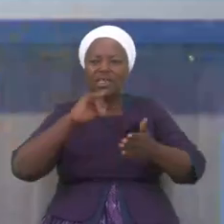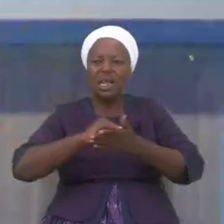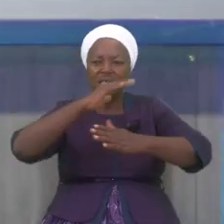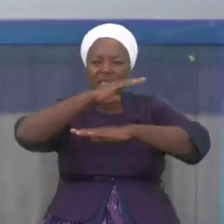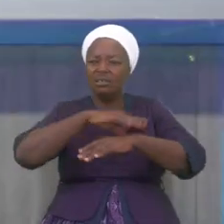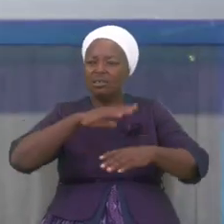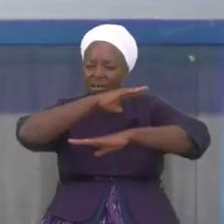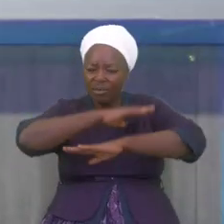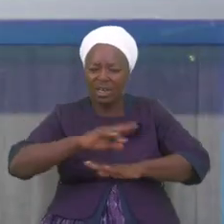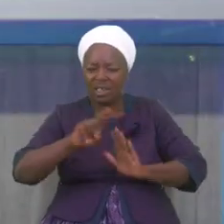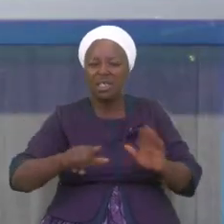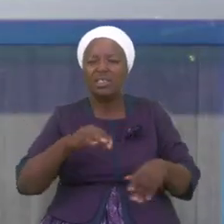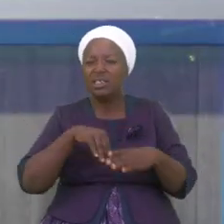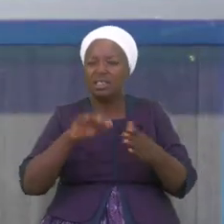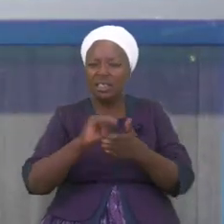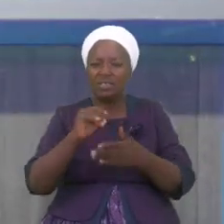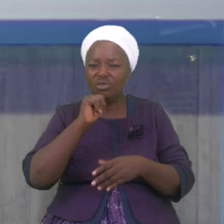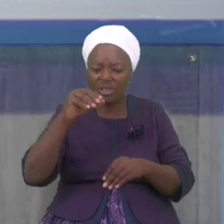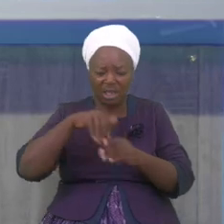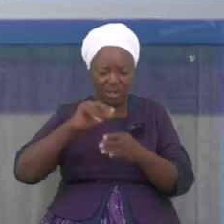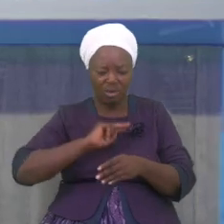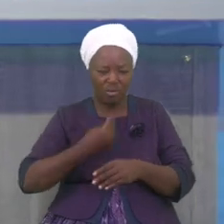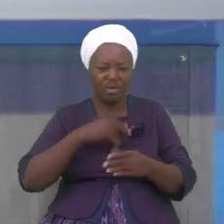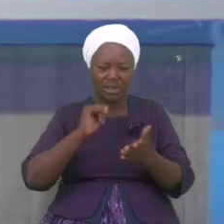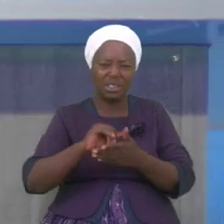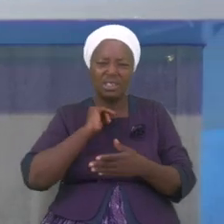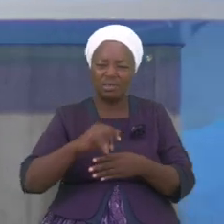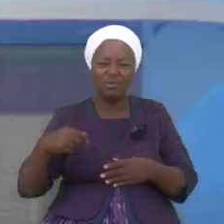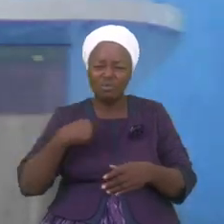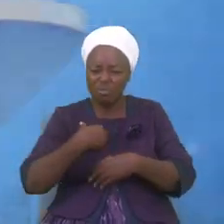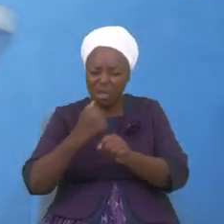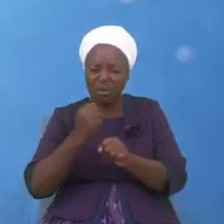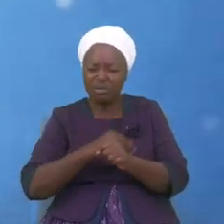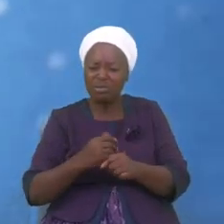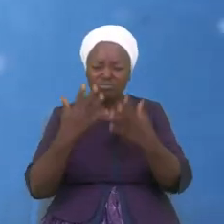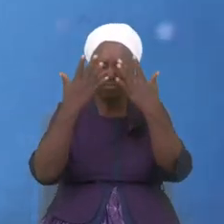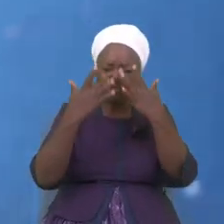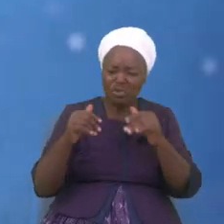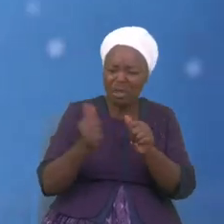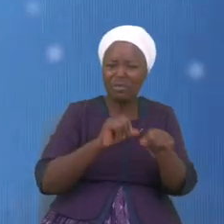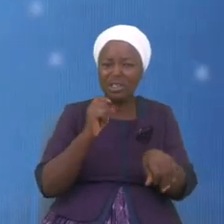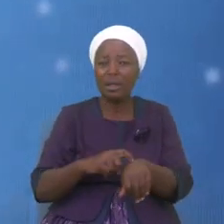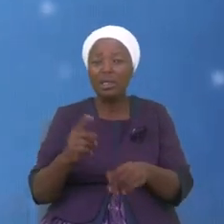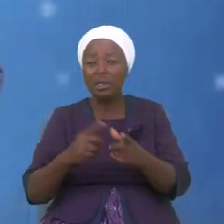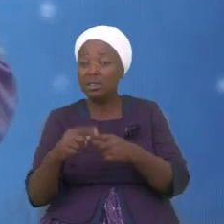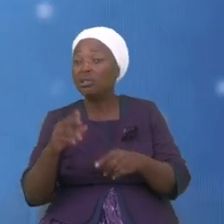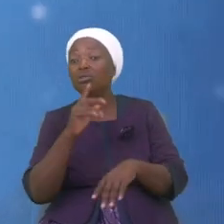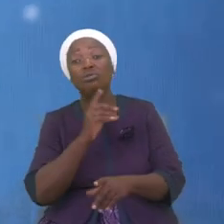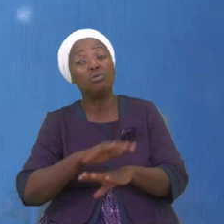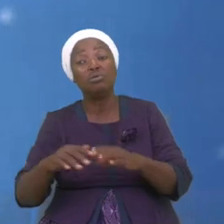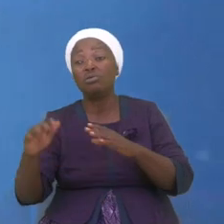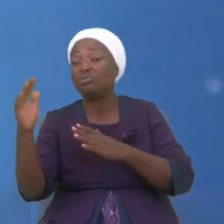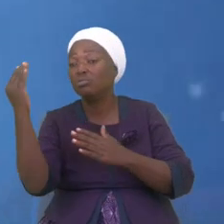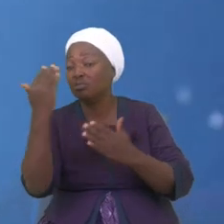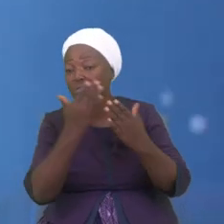our personality, we're being torn apart, driven here and there. The Lord said, only come, just come, just